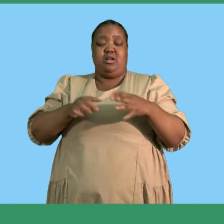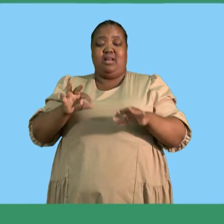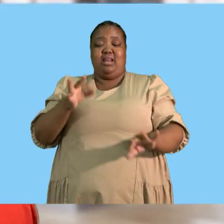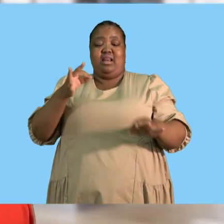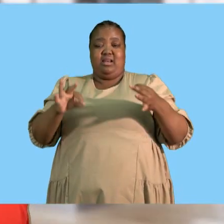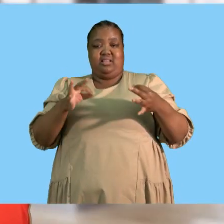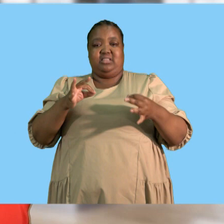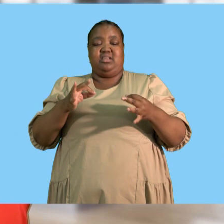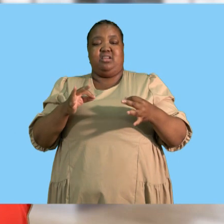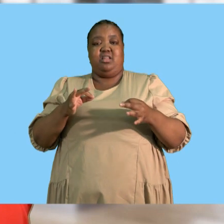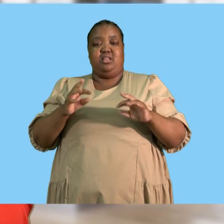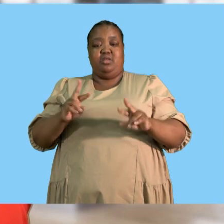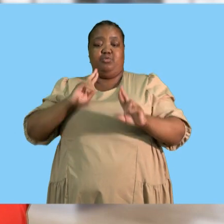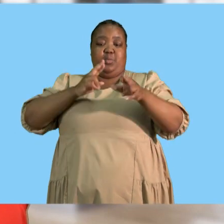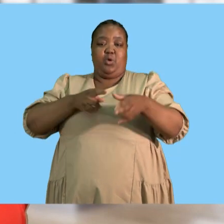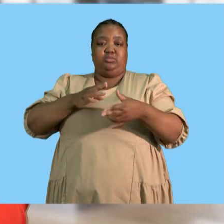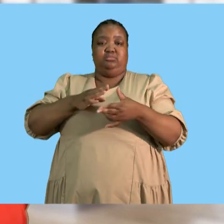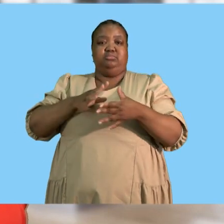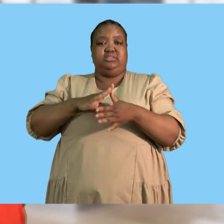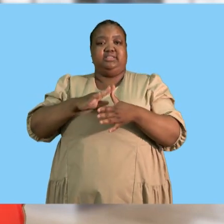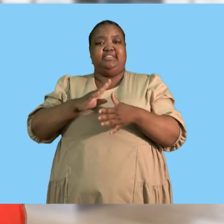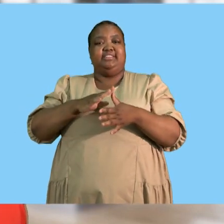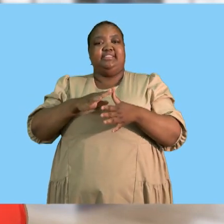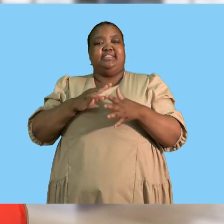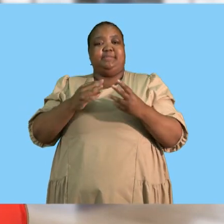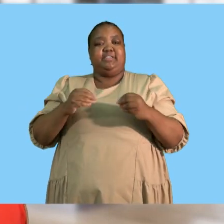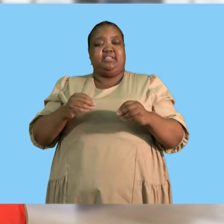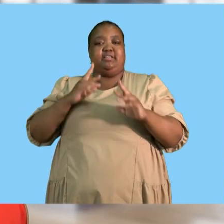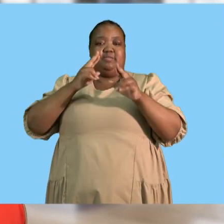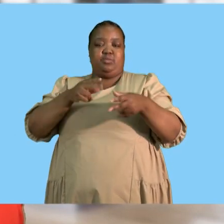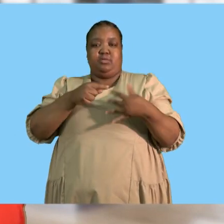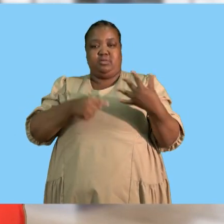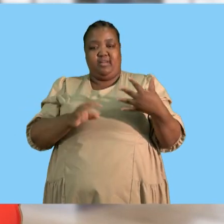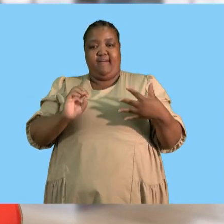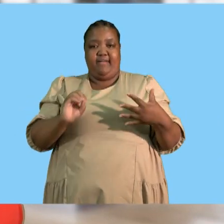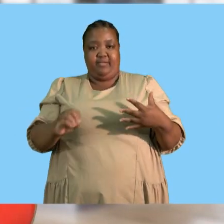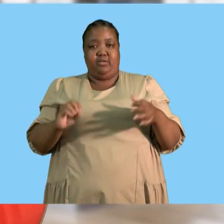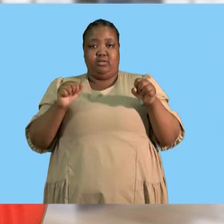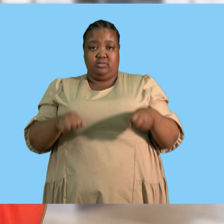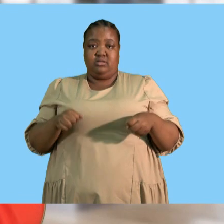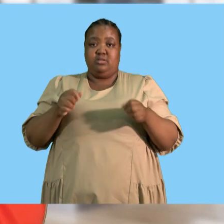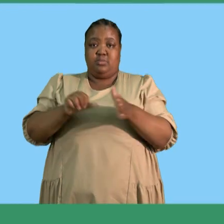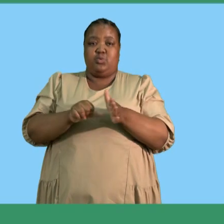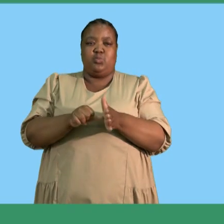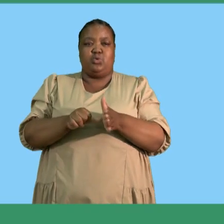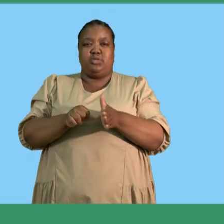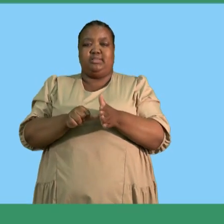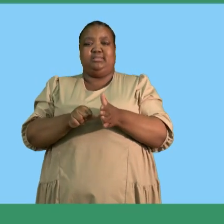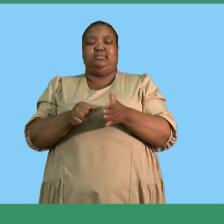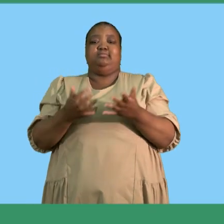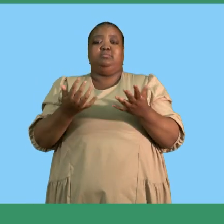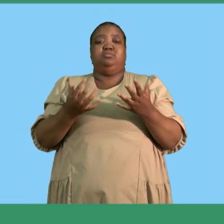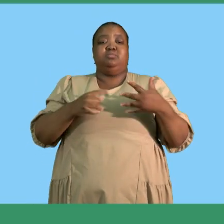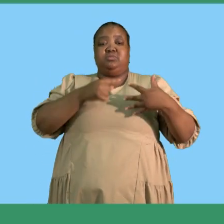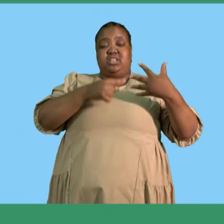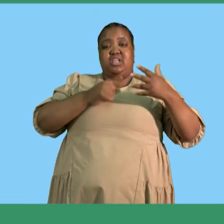reports. Now, what I want you to remember here, grade 11s, is that you must familiarize yourself with each of